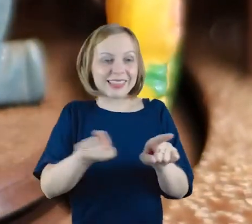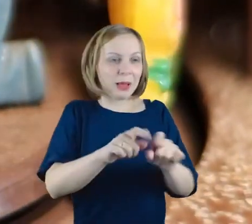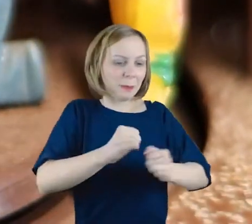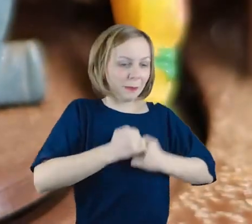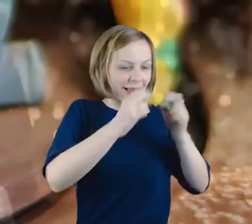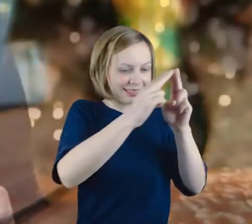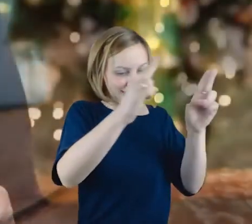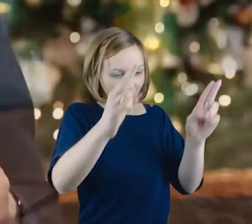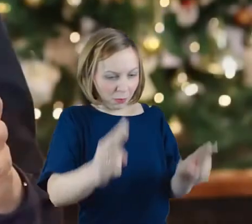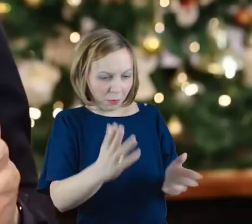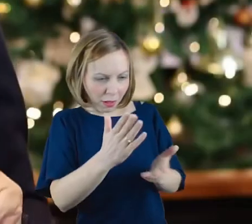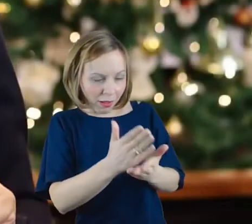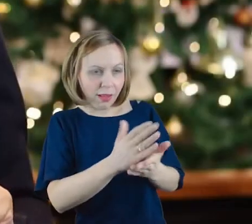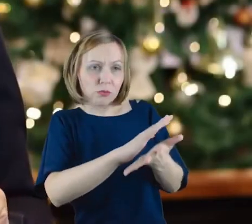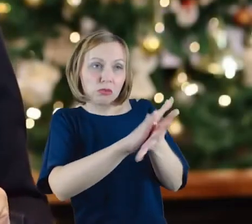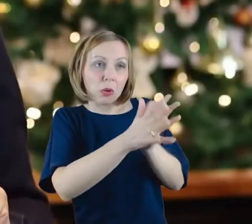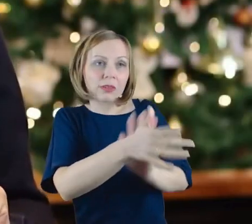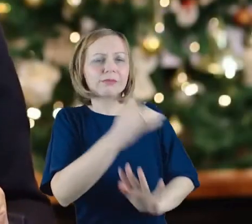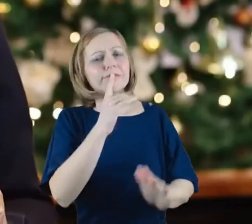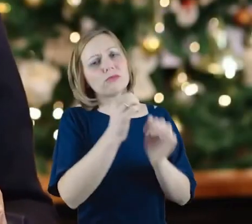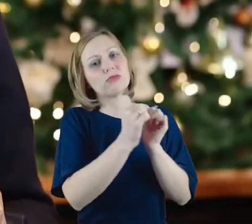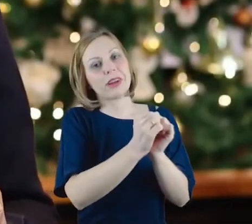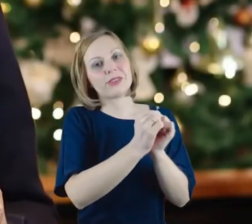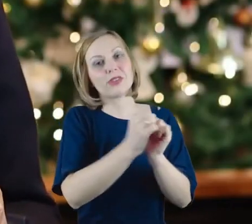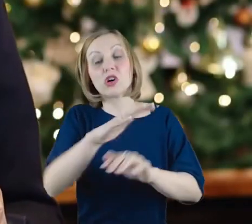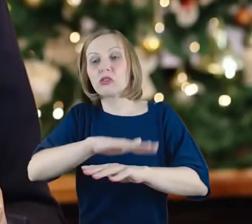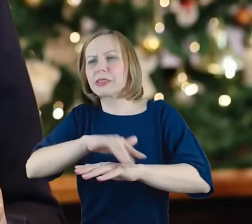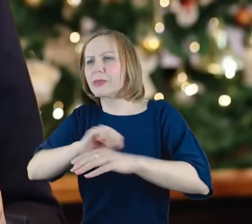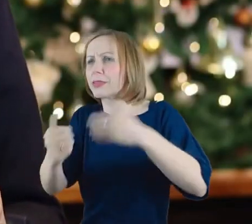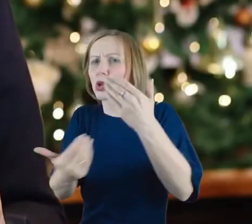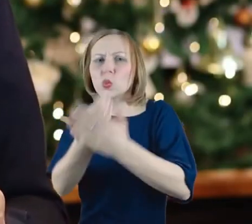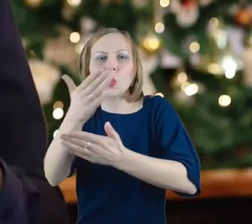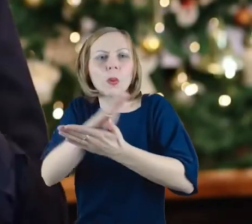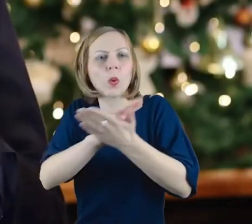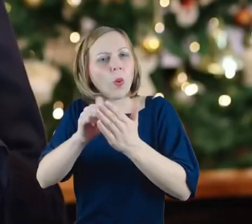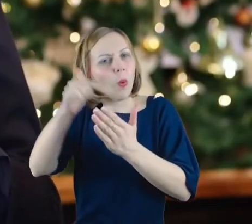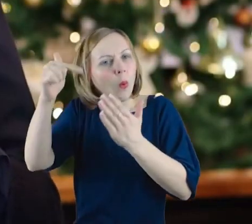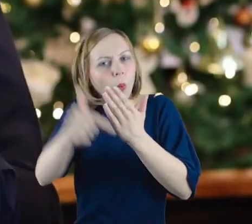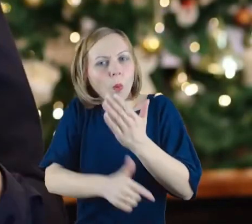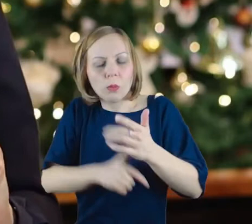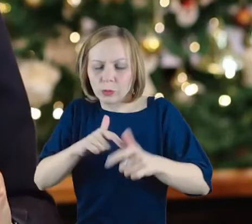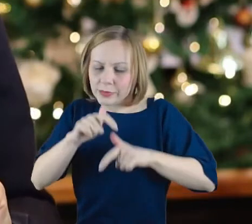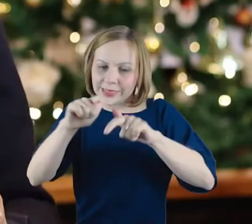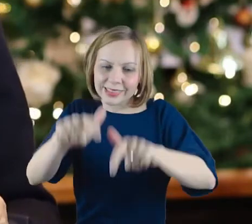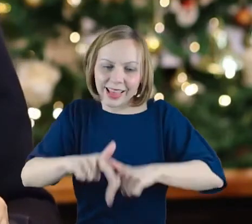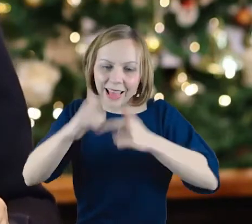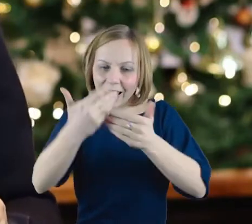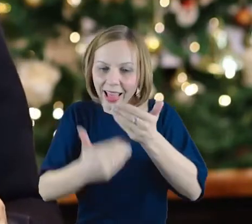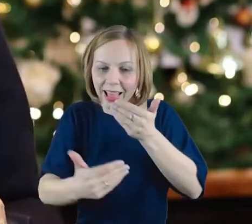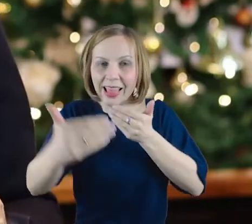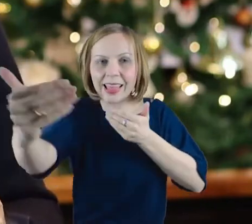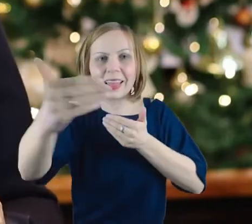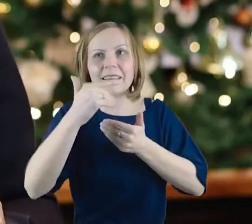family. Christmas will begin to contain a new depth of meaning that stays long after the decorations have been